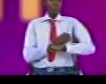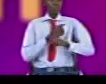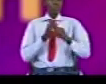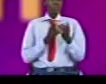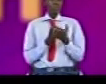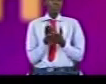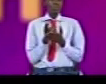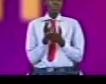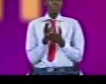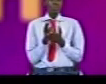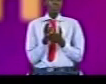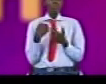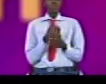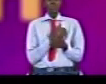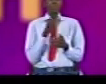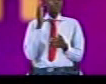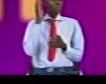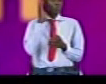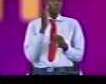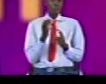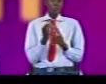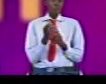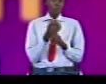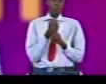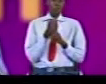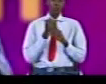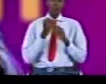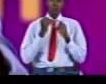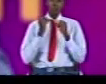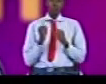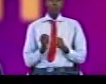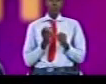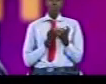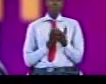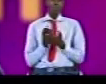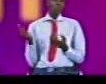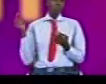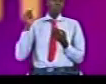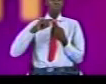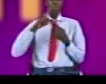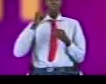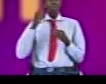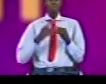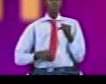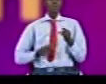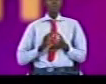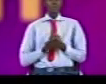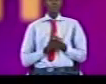We hold forth the truth till the end.